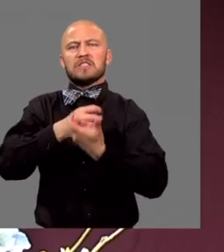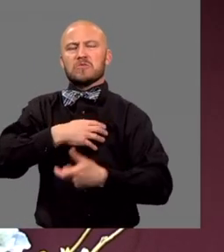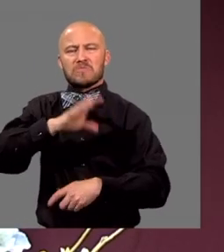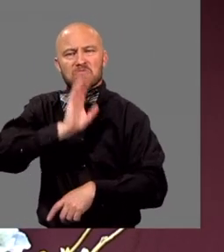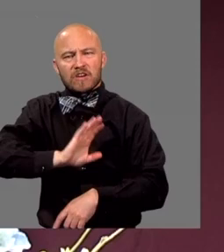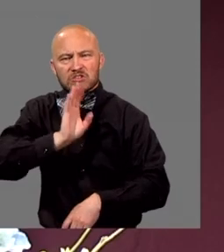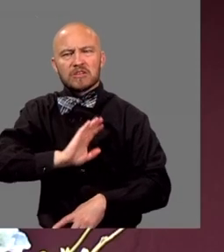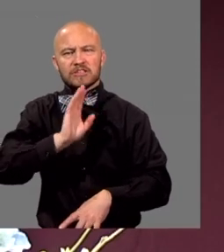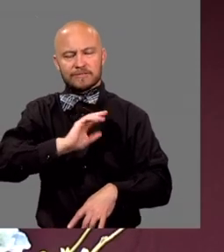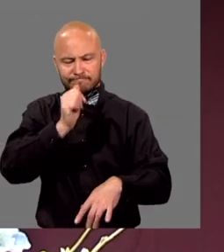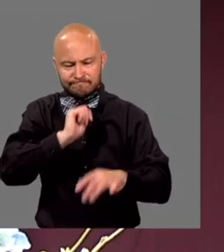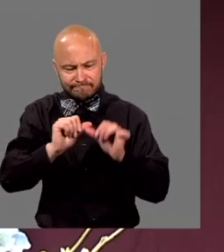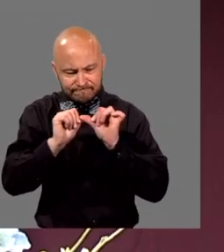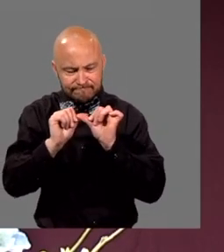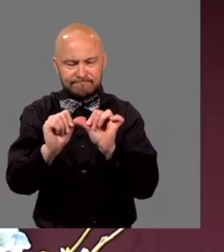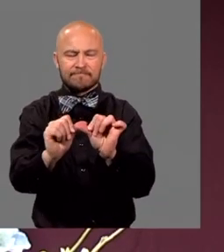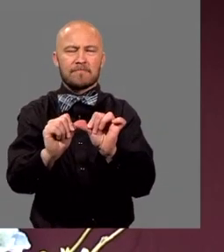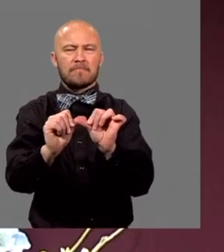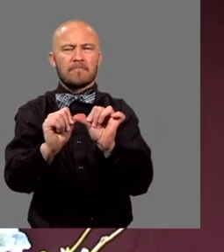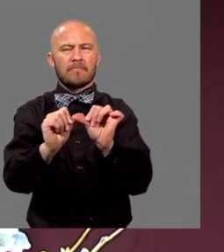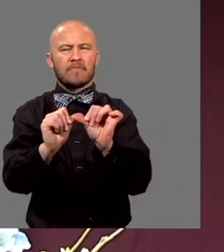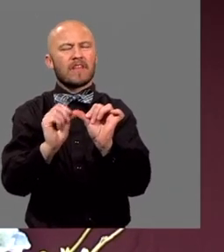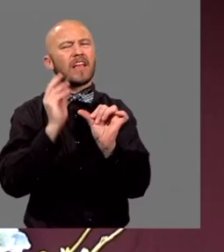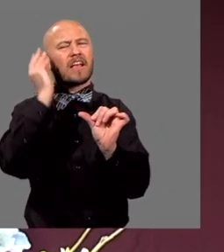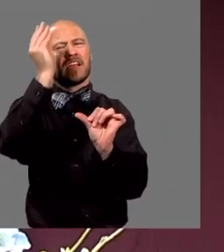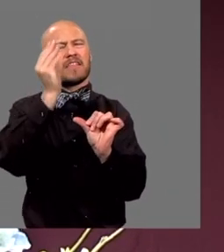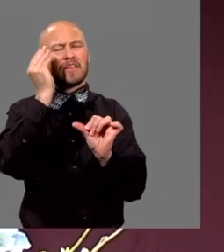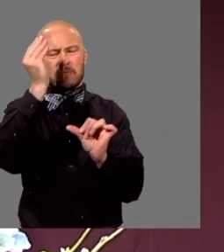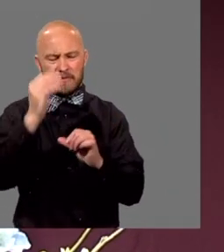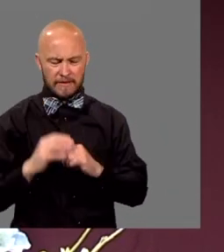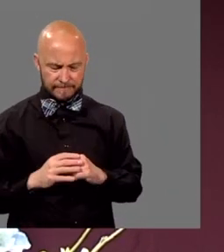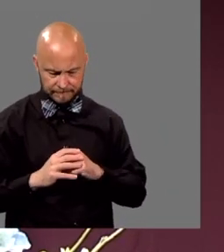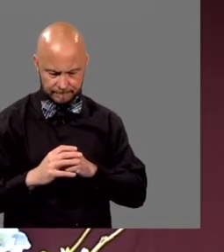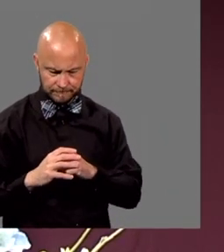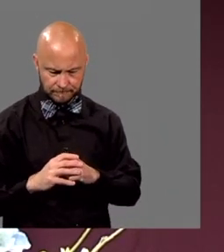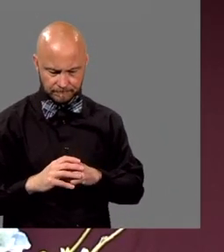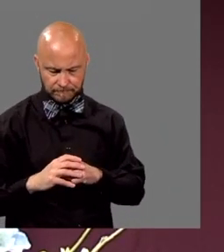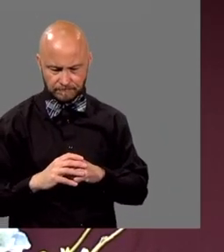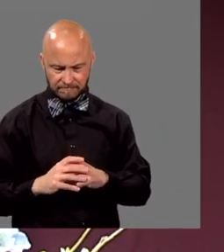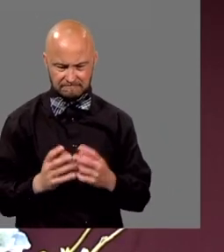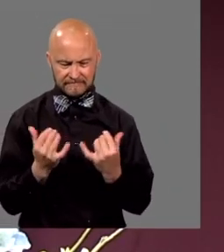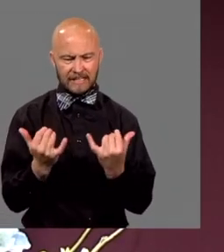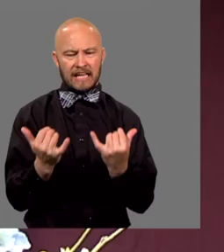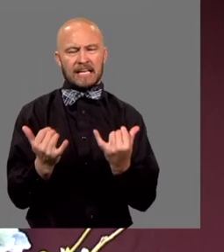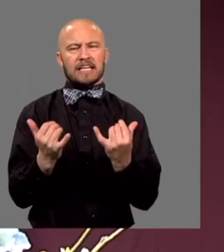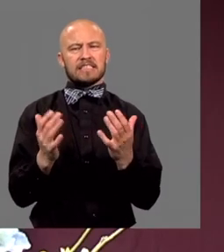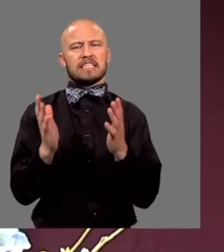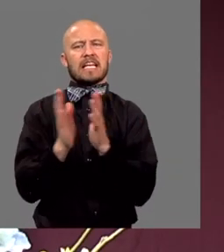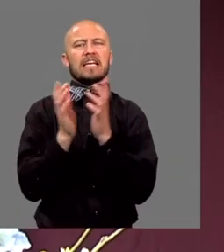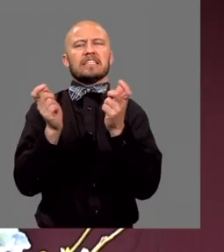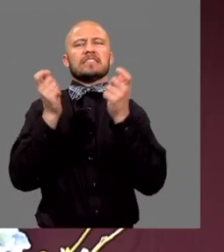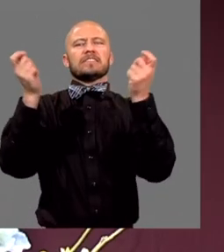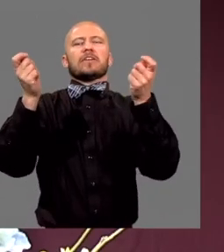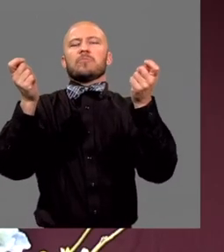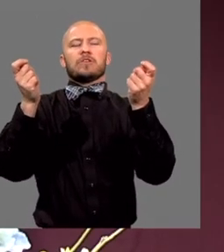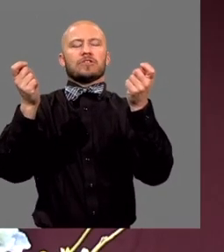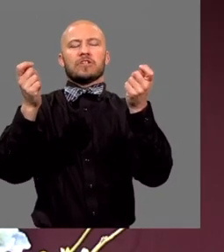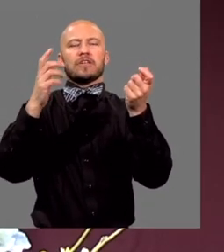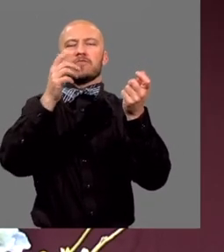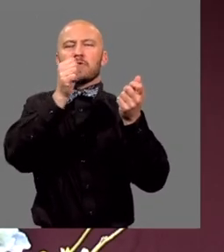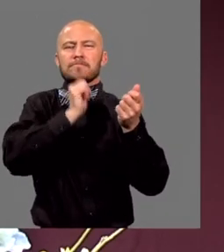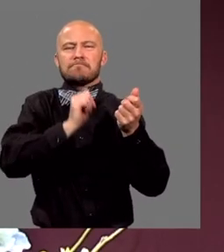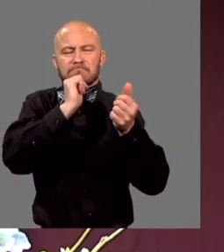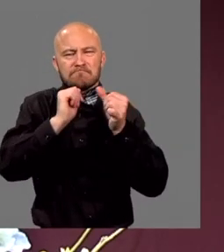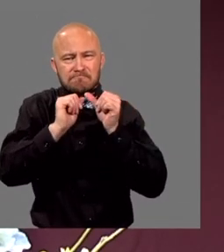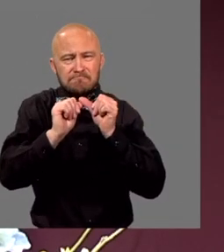discouragement. Reflect on that for a minute. Your ceremony today is a testimony of your persistence